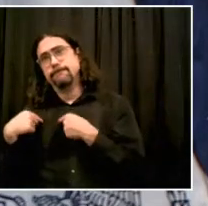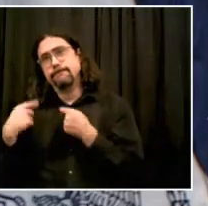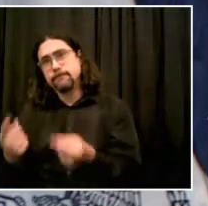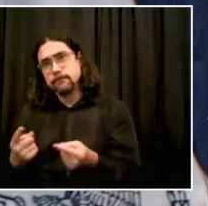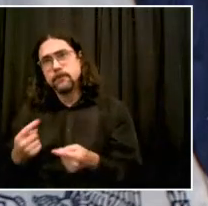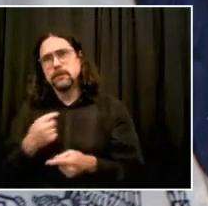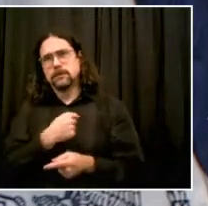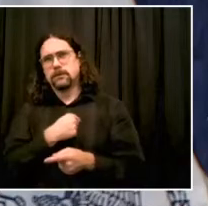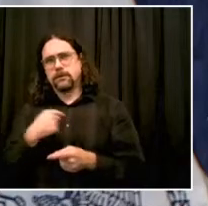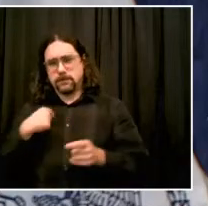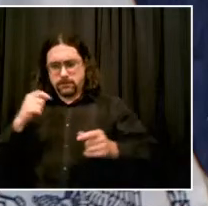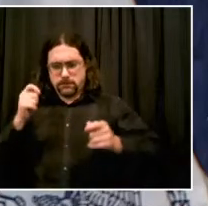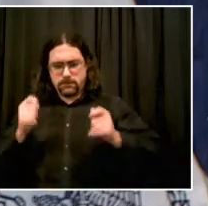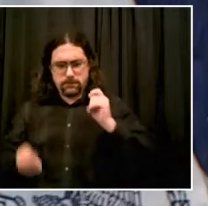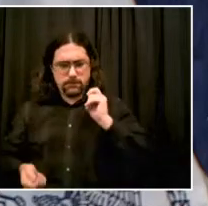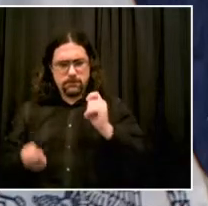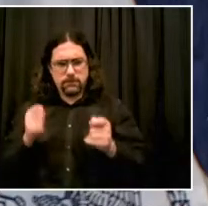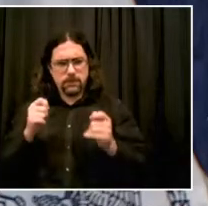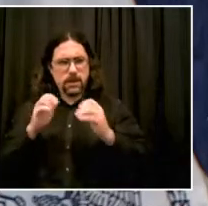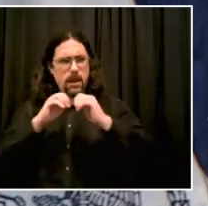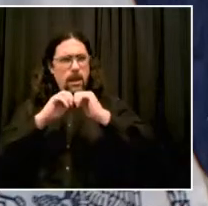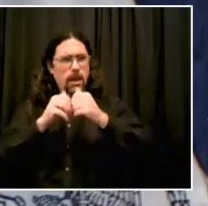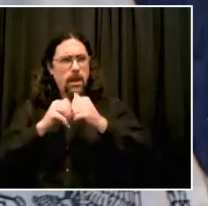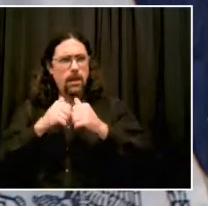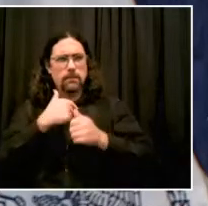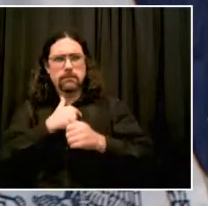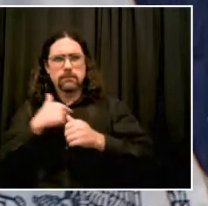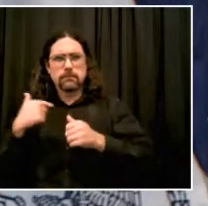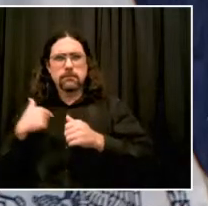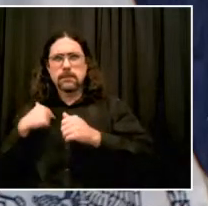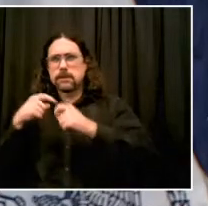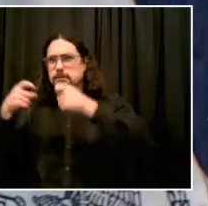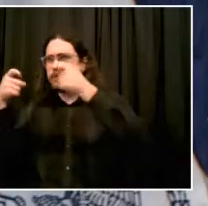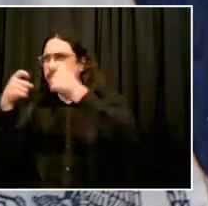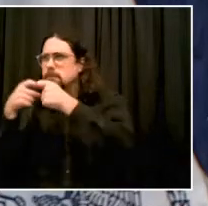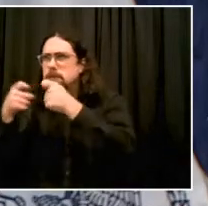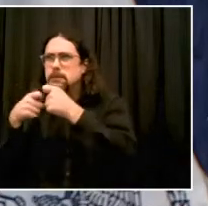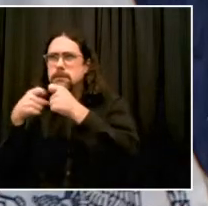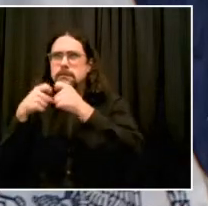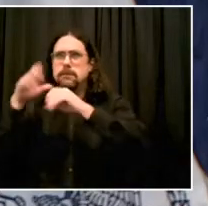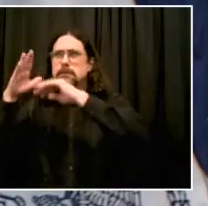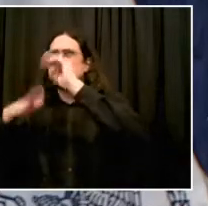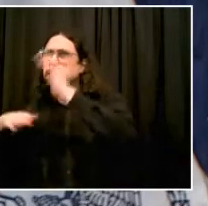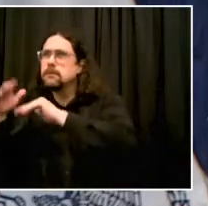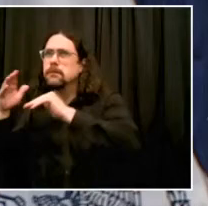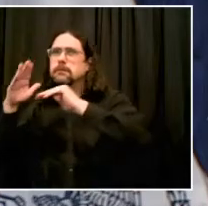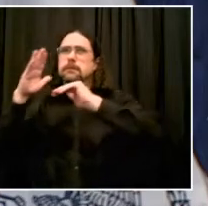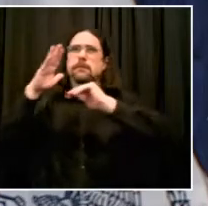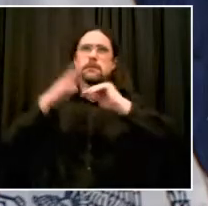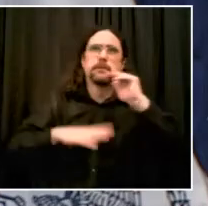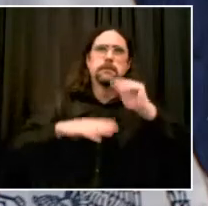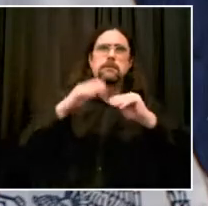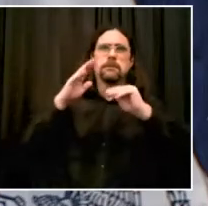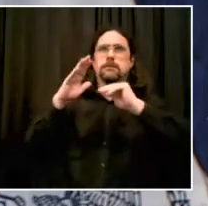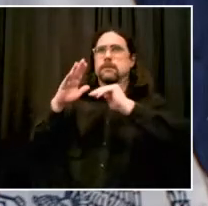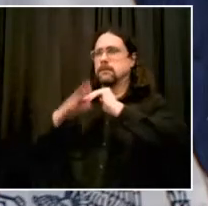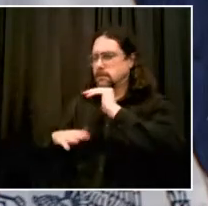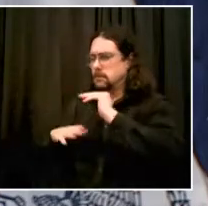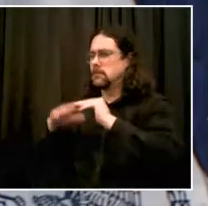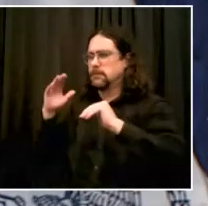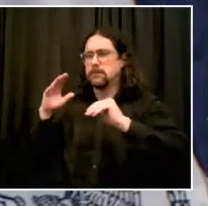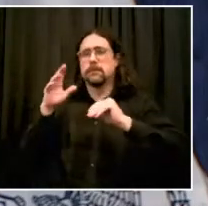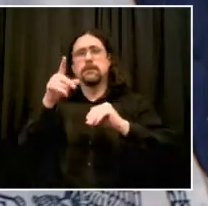mindset. That said, we're going to have to think about our bigger future. And when you think about literally decades down the